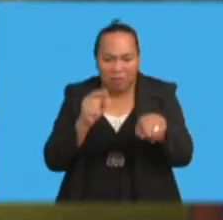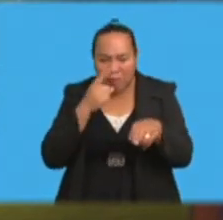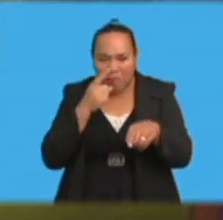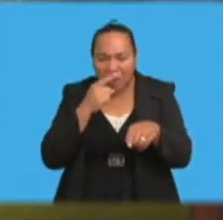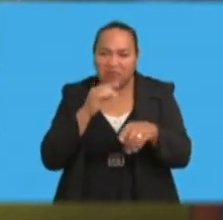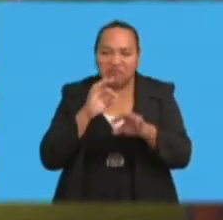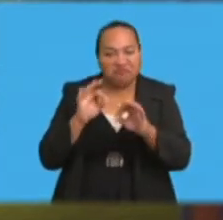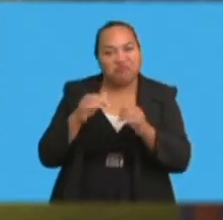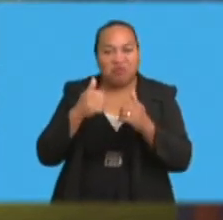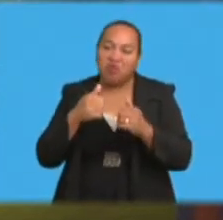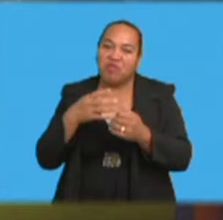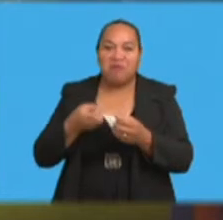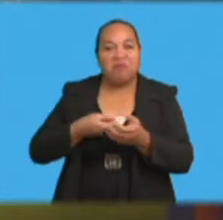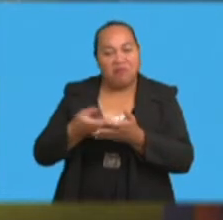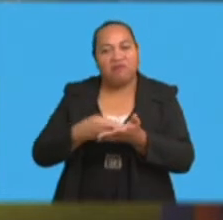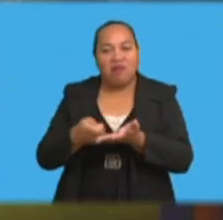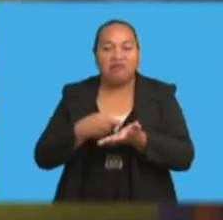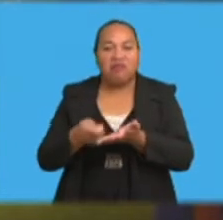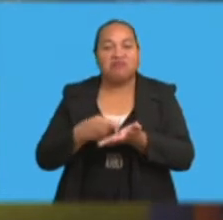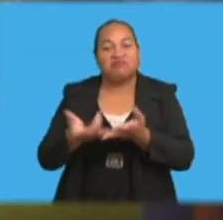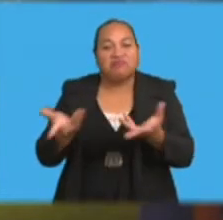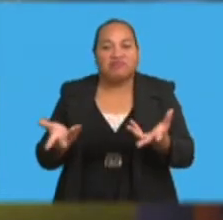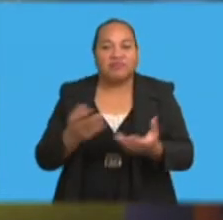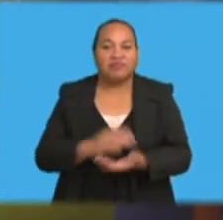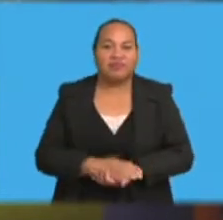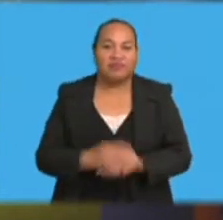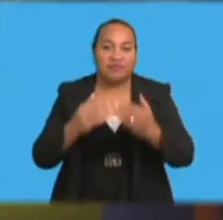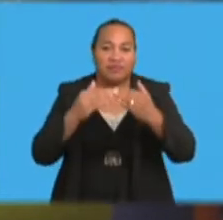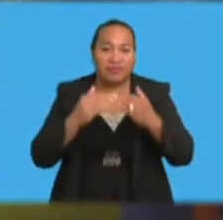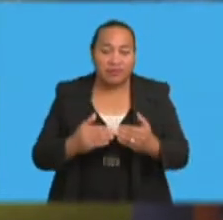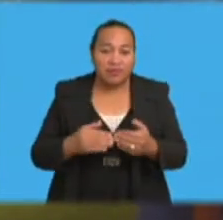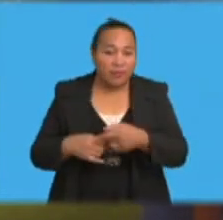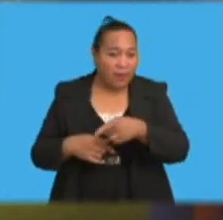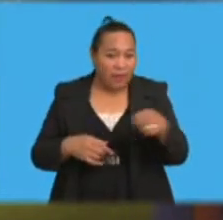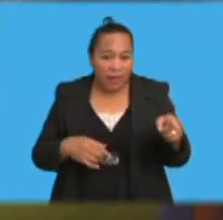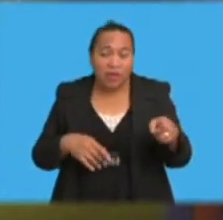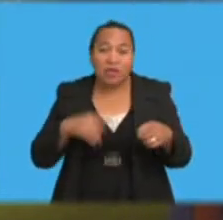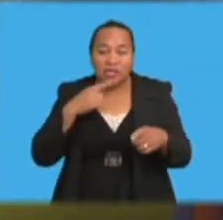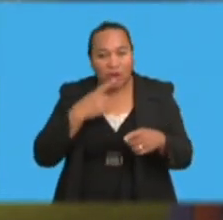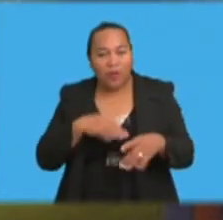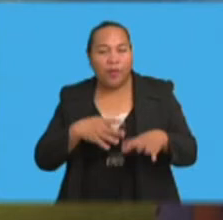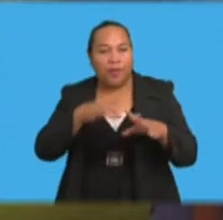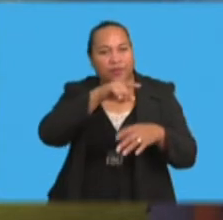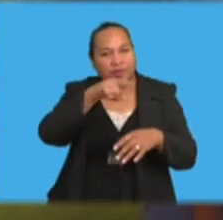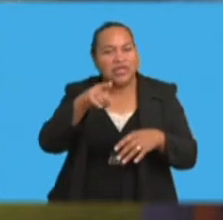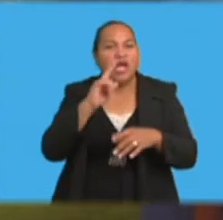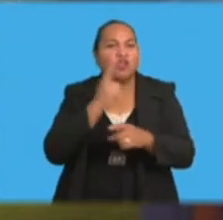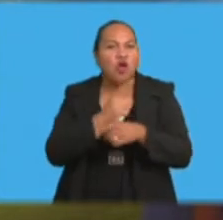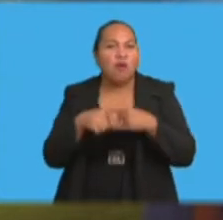defaulting. The Green Bond Collaboration, Madam Speaker. Madam Speaker, honourable members have also been appraised of the country's green bond